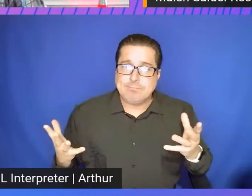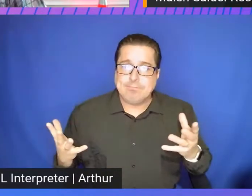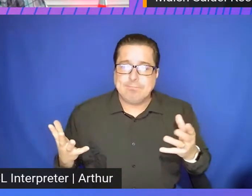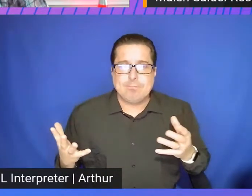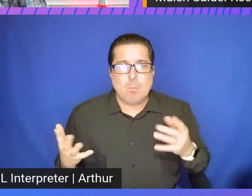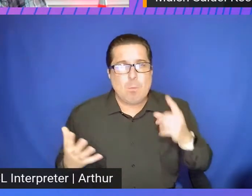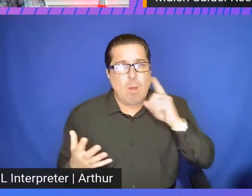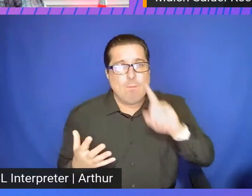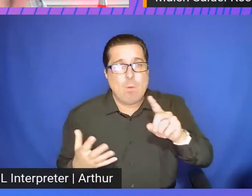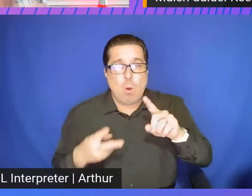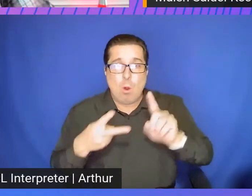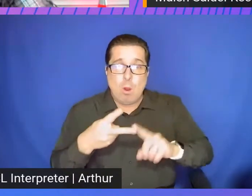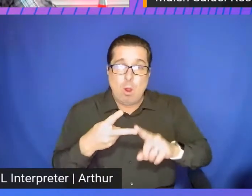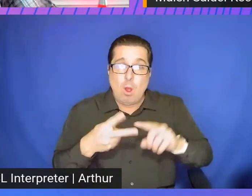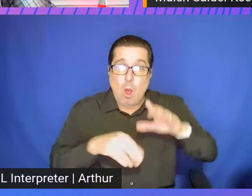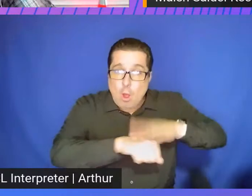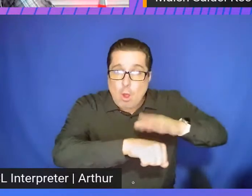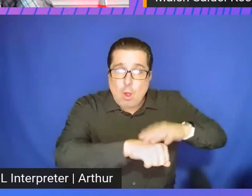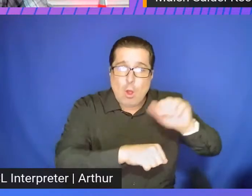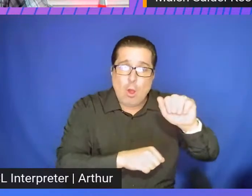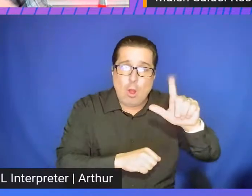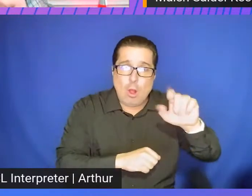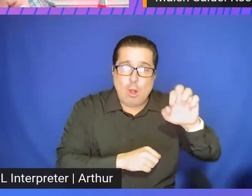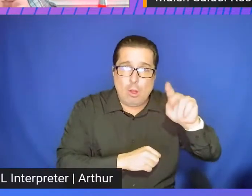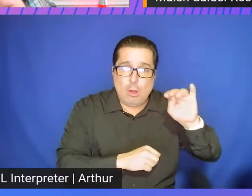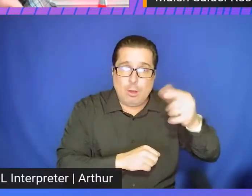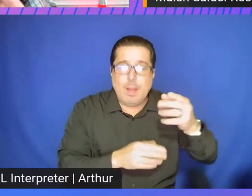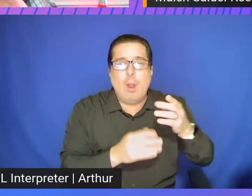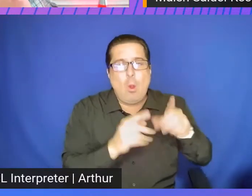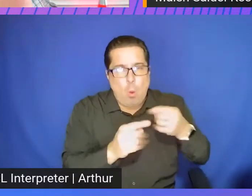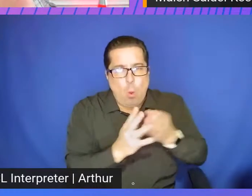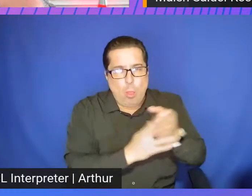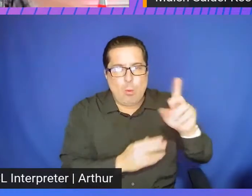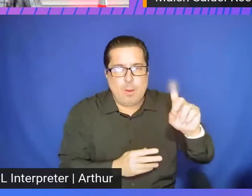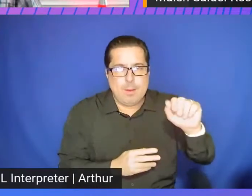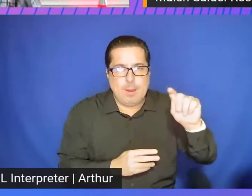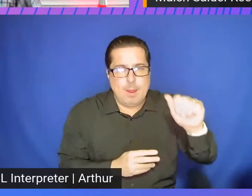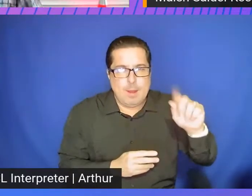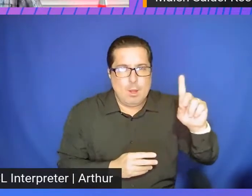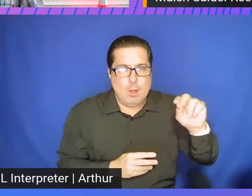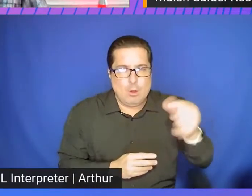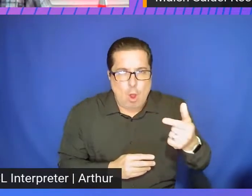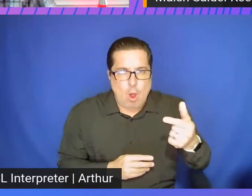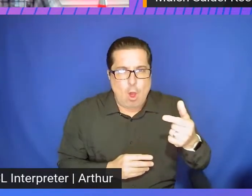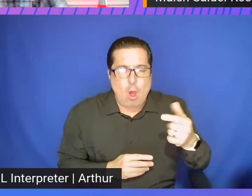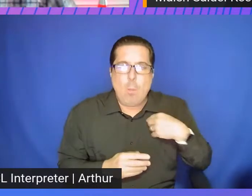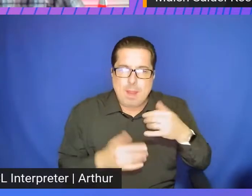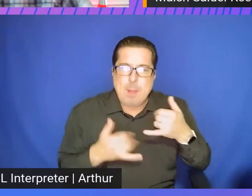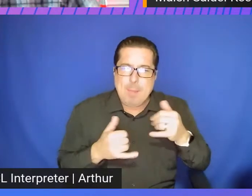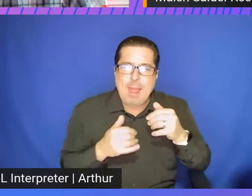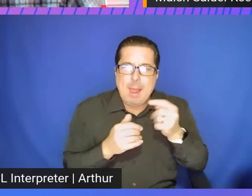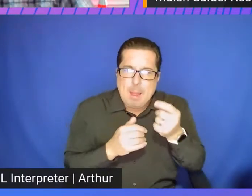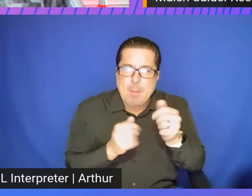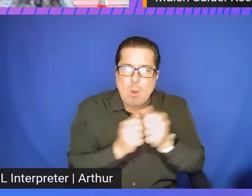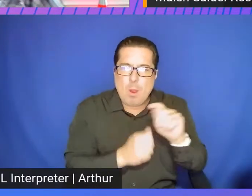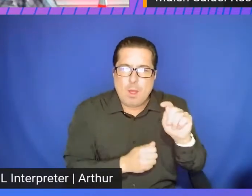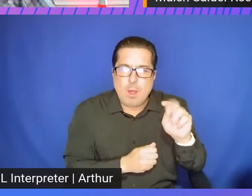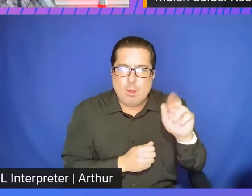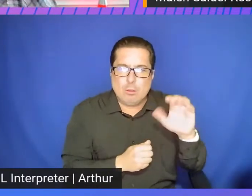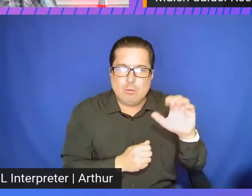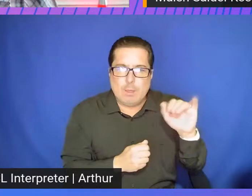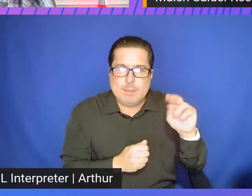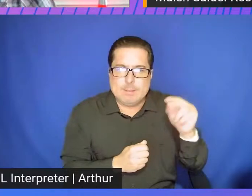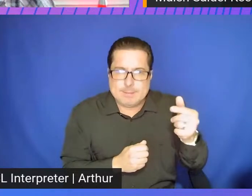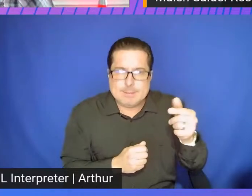for the alerting, yeah, that's going through Datadog. We've played a little bit with tracing. We looked